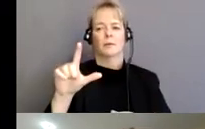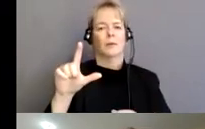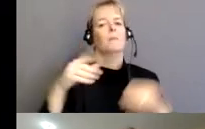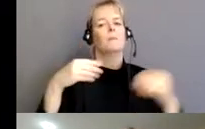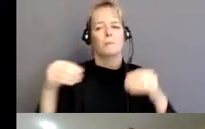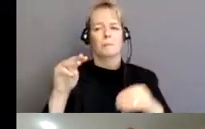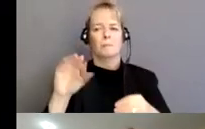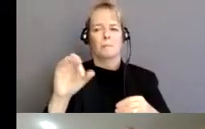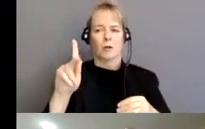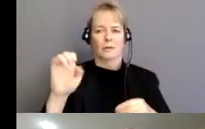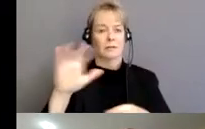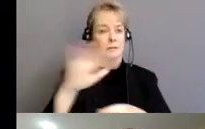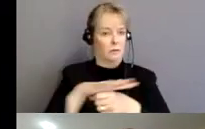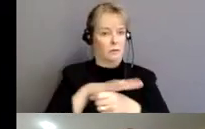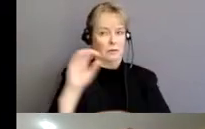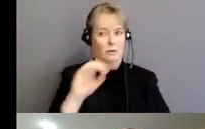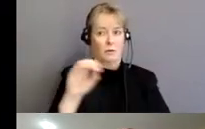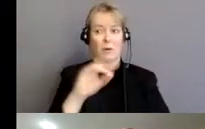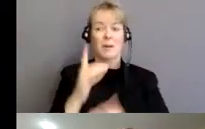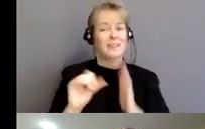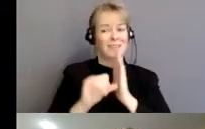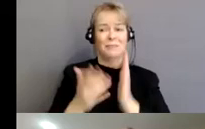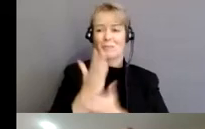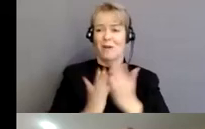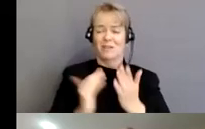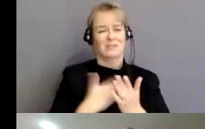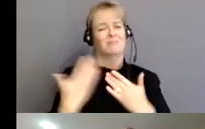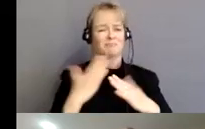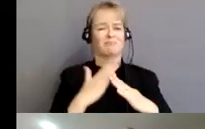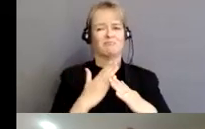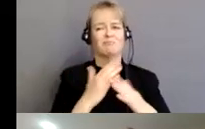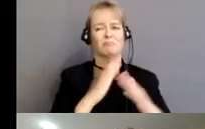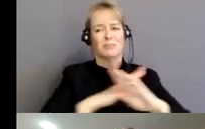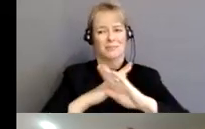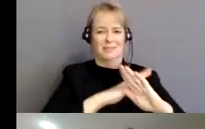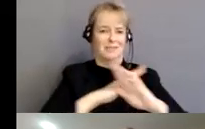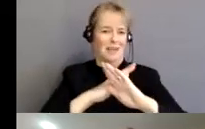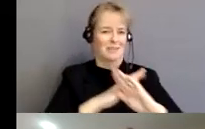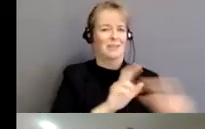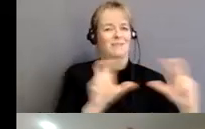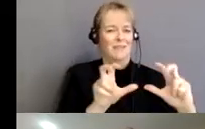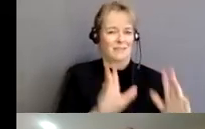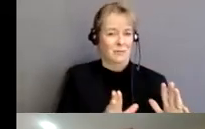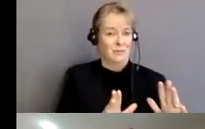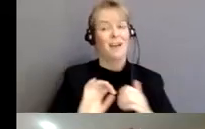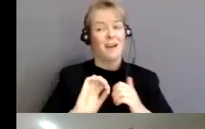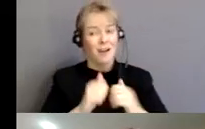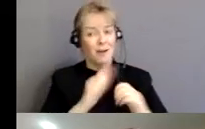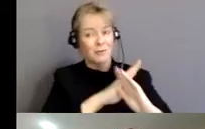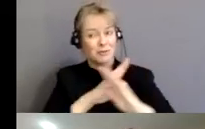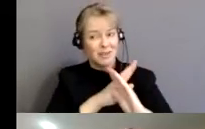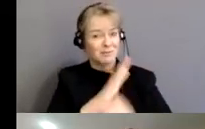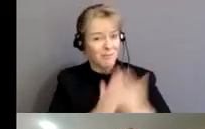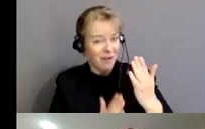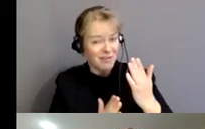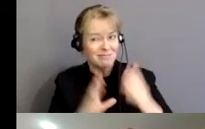investors. And one of the best ways to provide protection is to ensure that people have good information. So